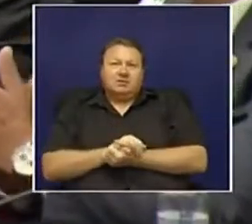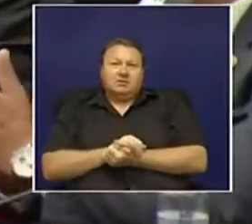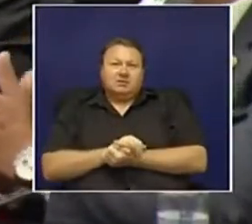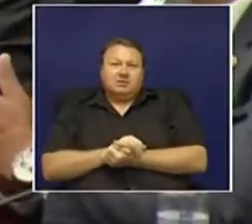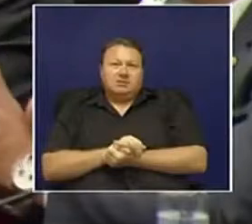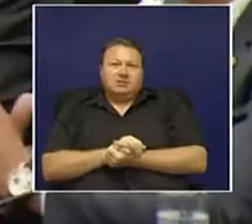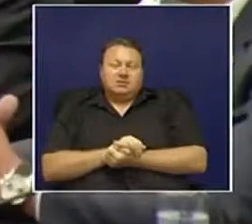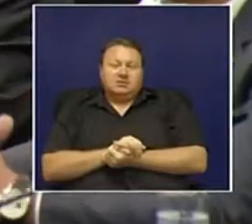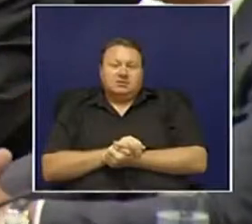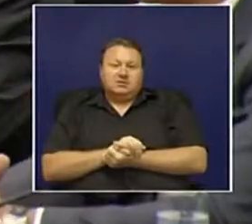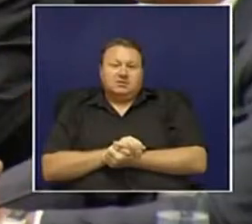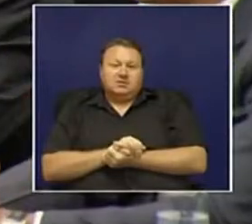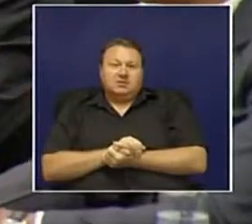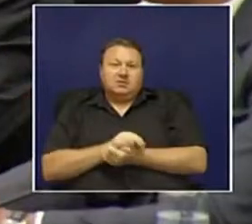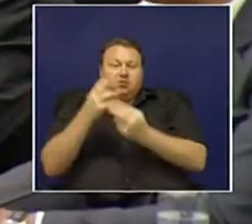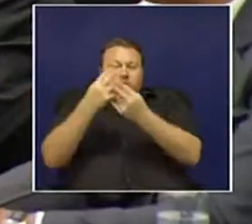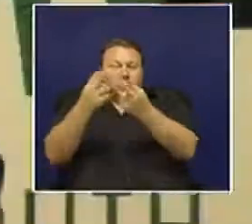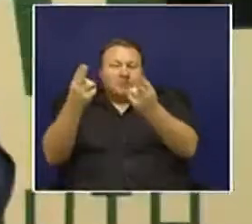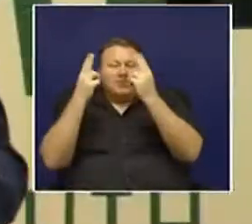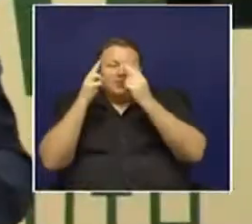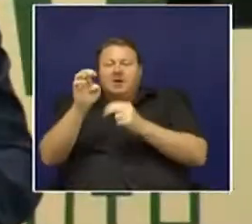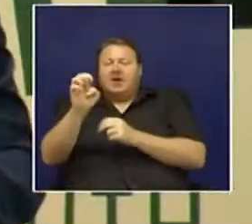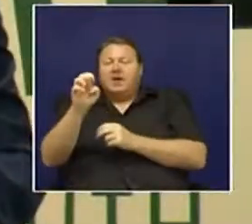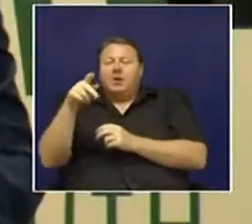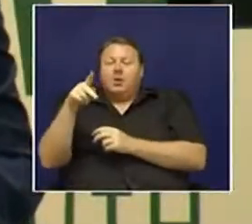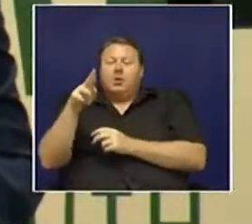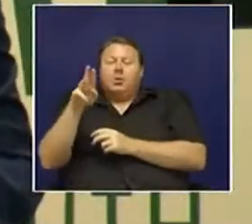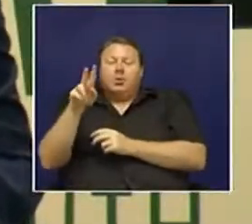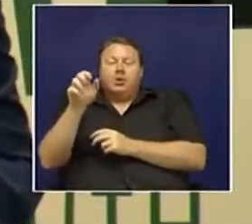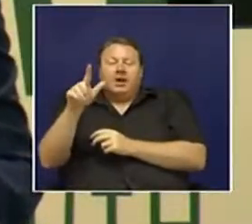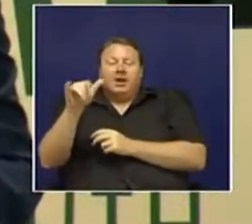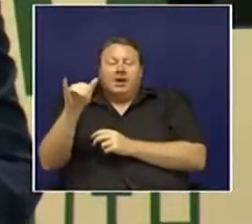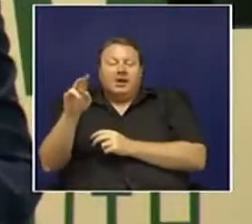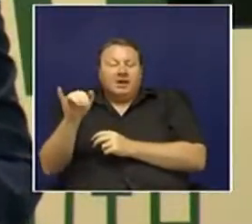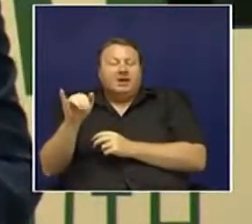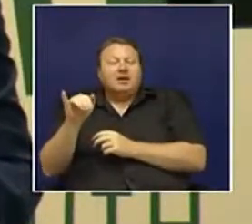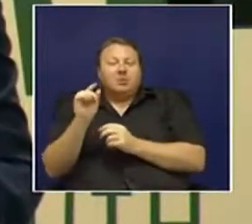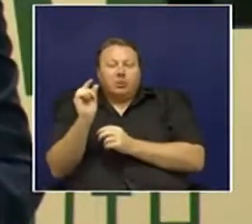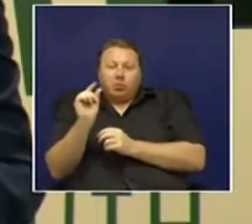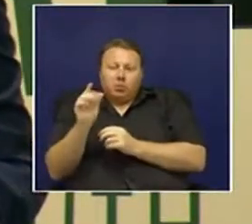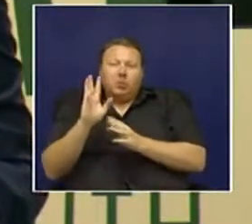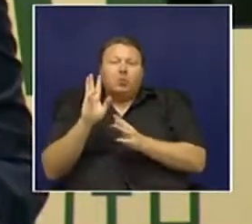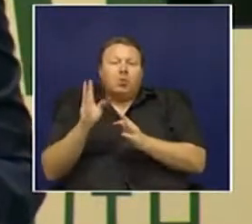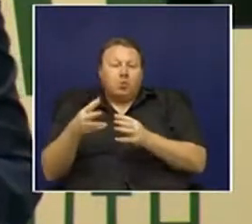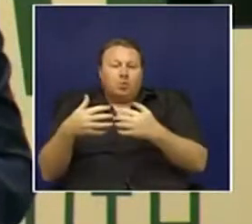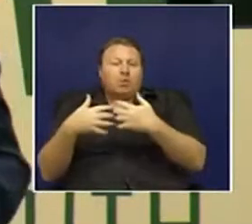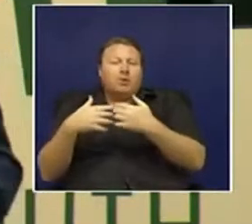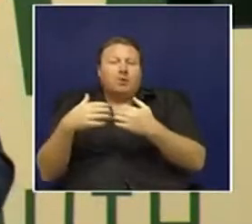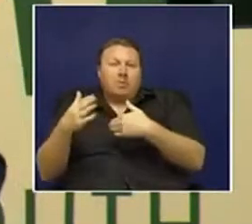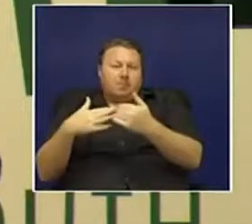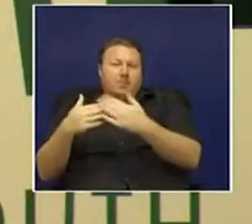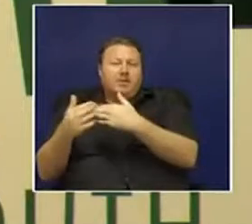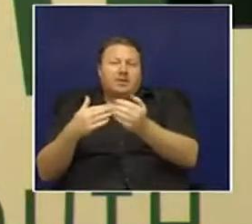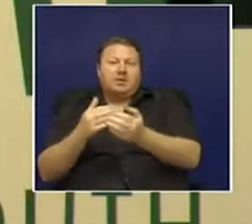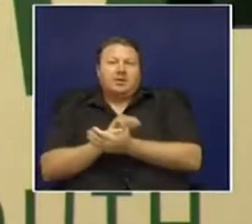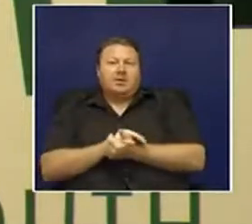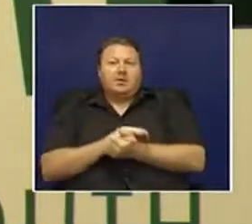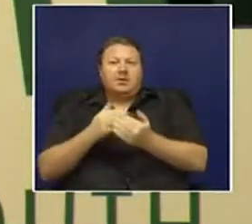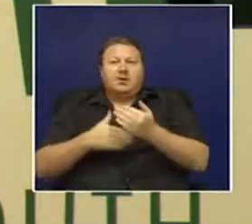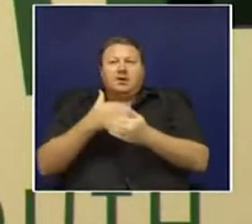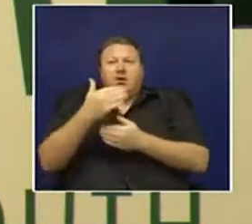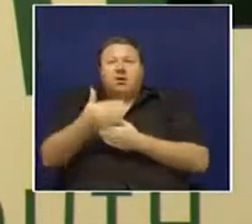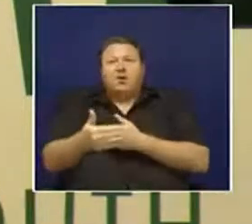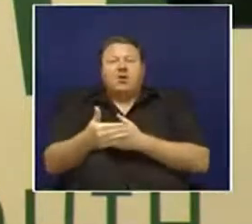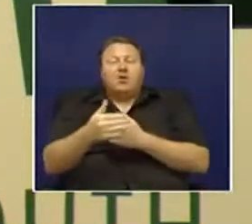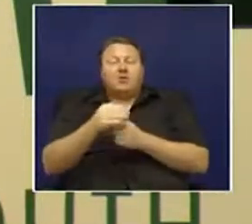University of Ekurhuleni, I don't think is far from a realization, Mr. President. After your speech, I tried to dig